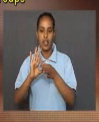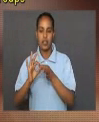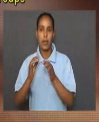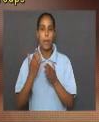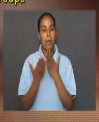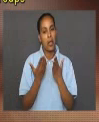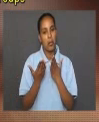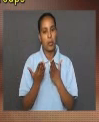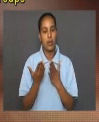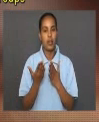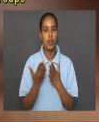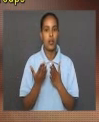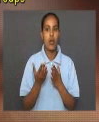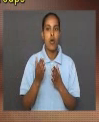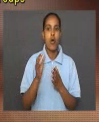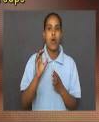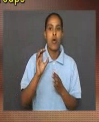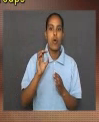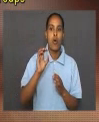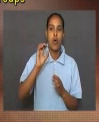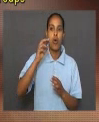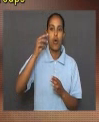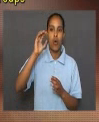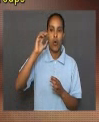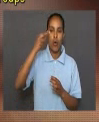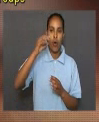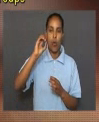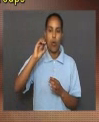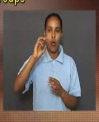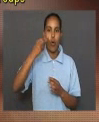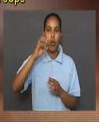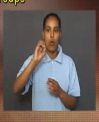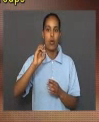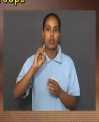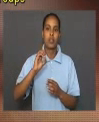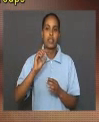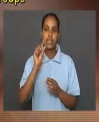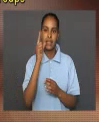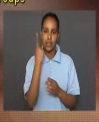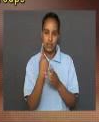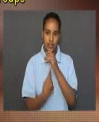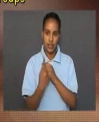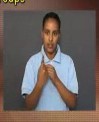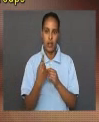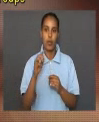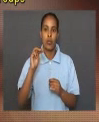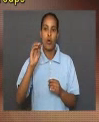may be either a homopolymerization containing a single type of